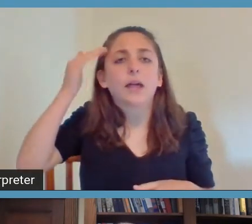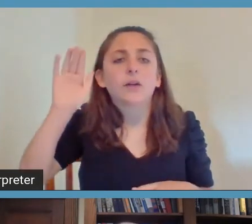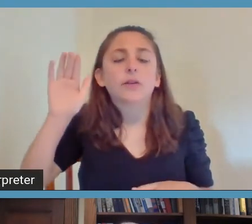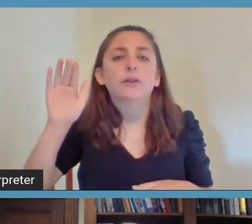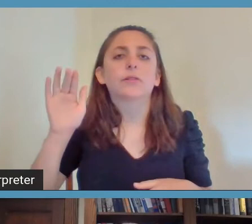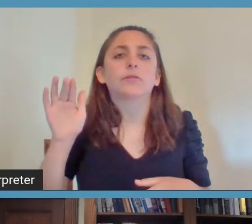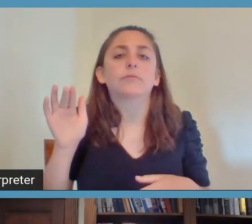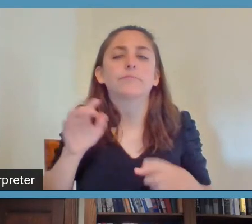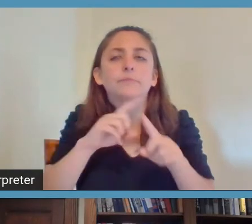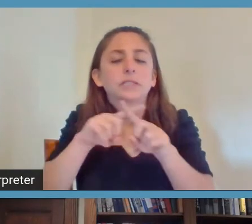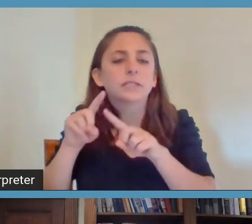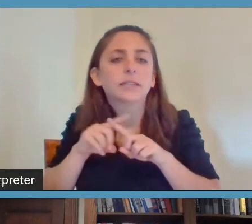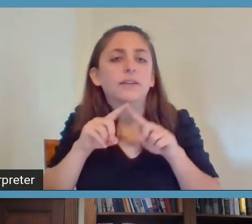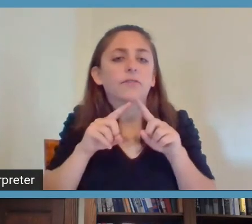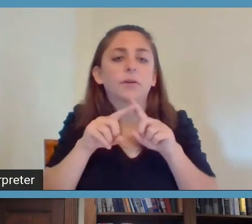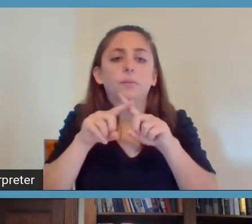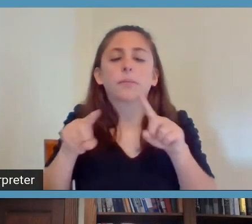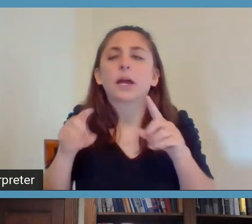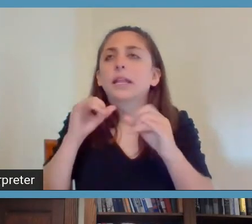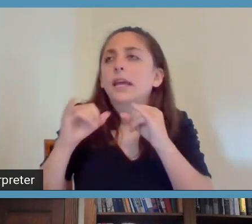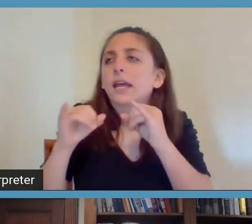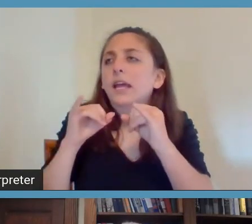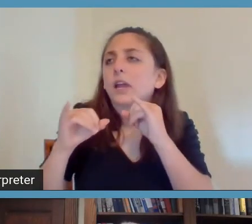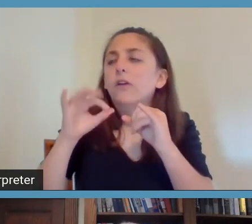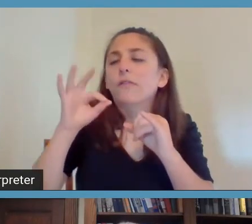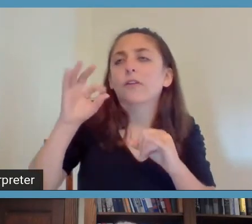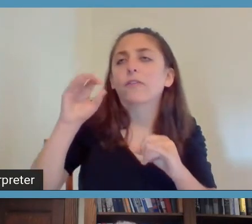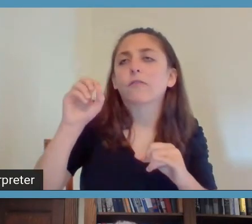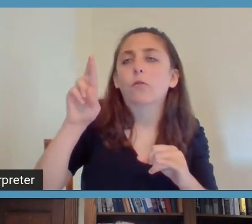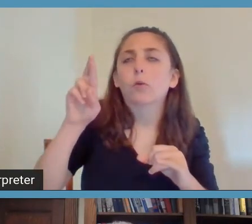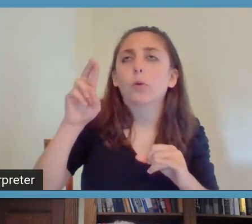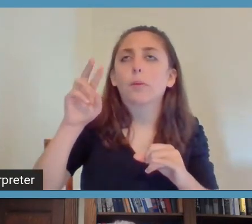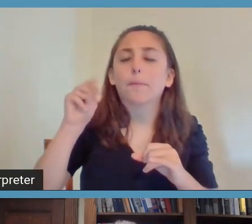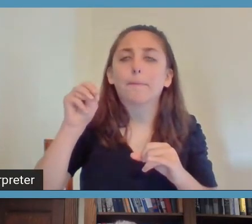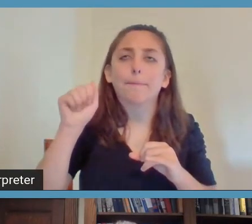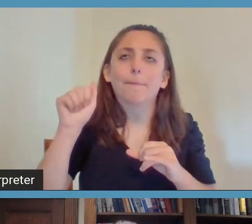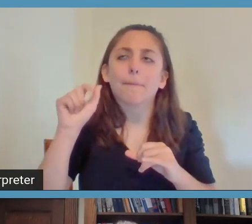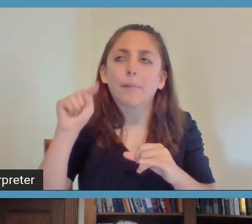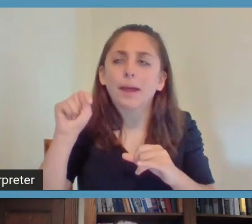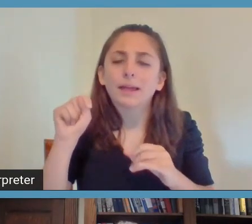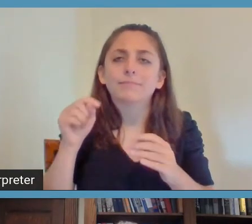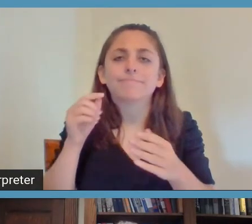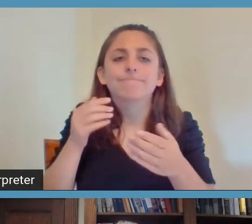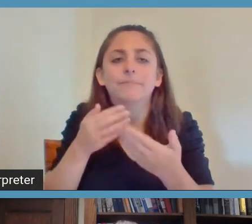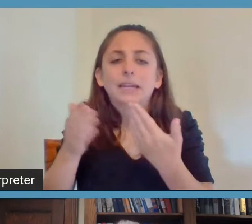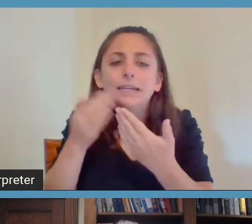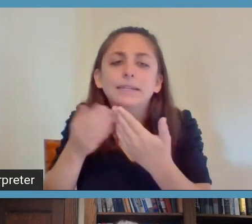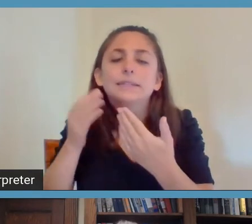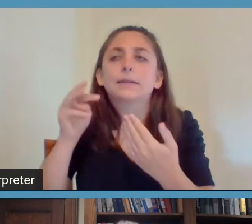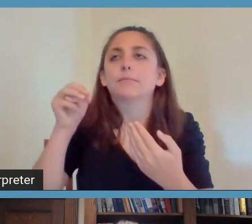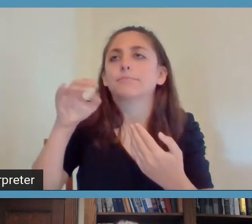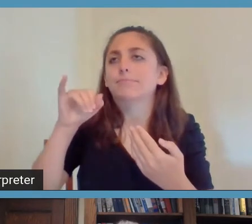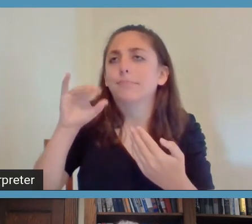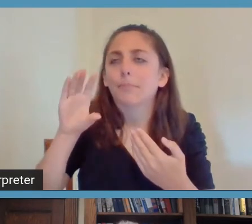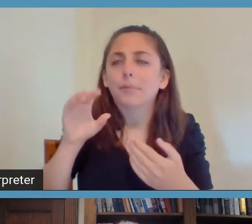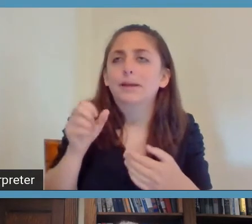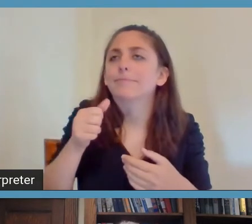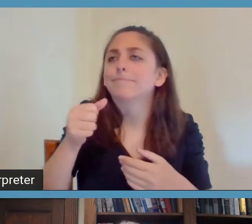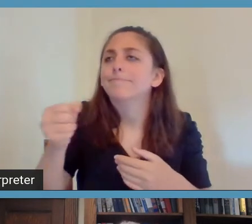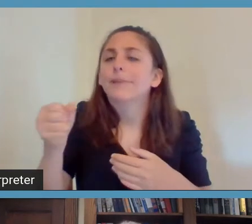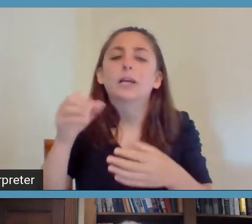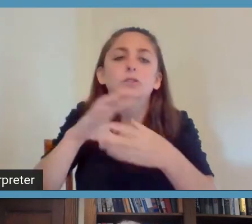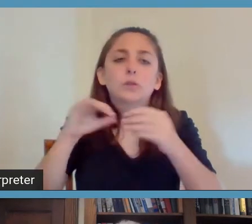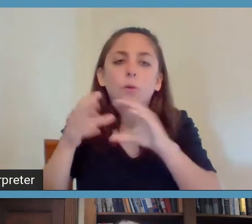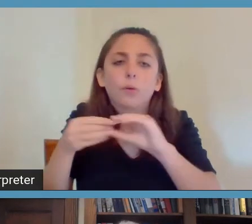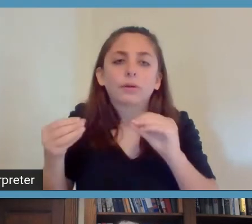but the interview format obviously is a lot more straightforward. You basically put a mic in front of somebody's face and get their story.